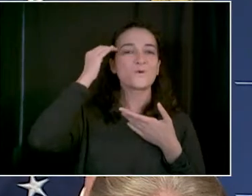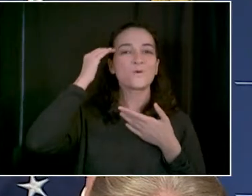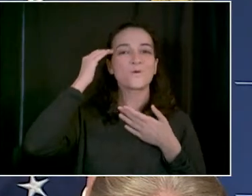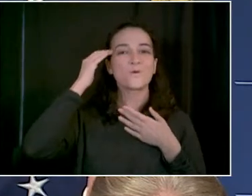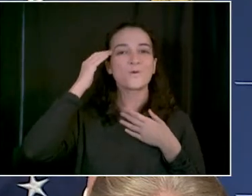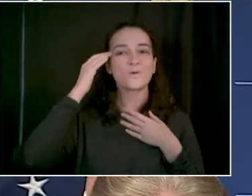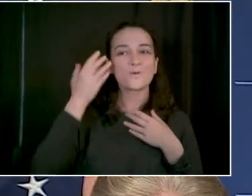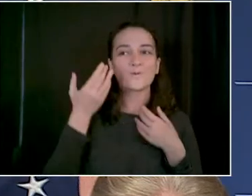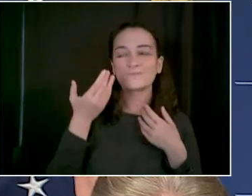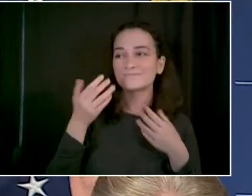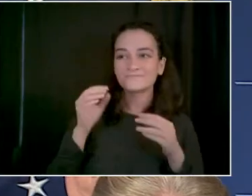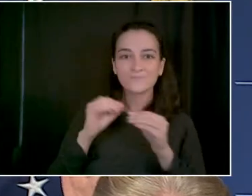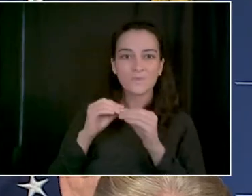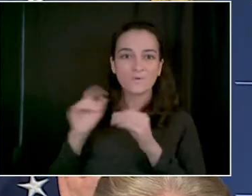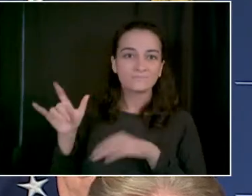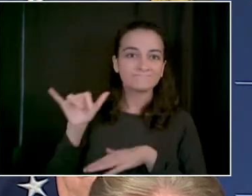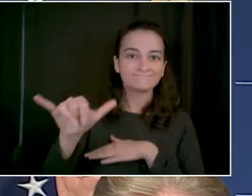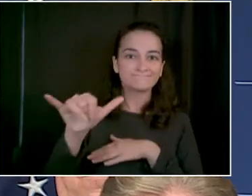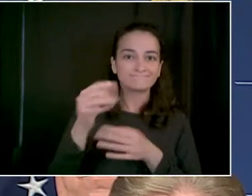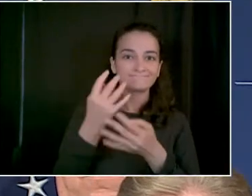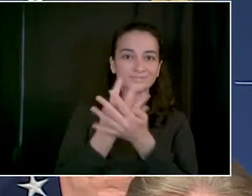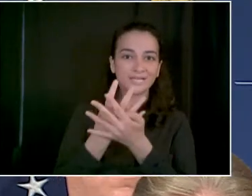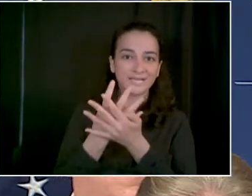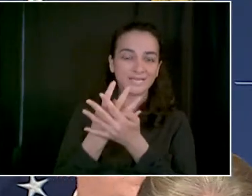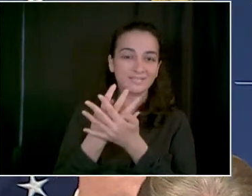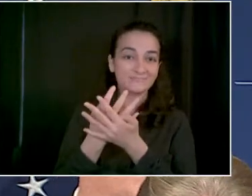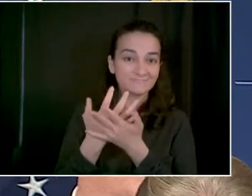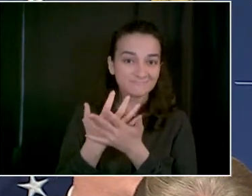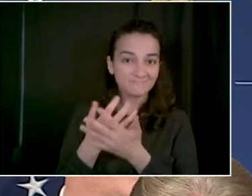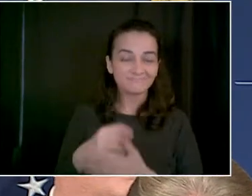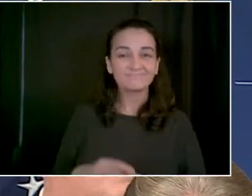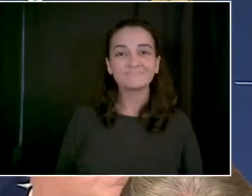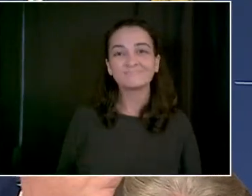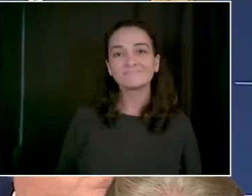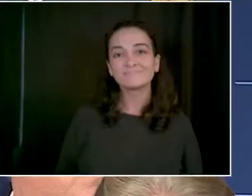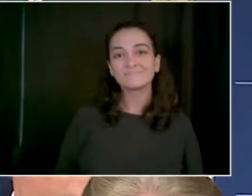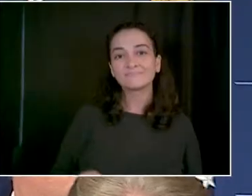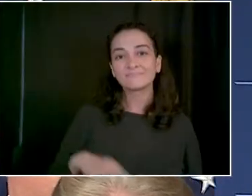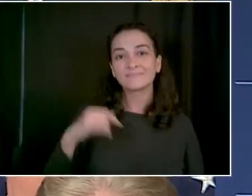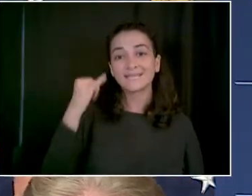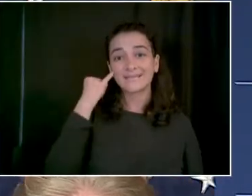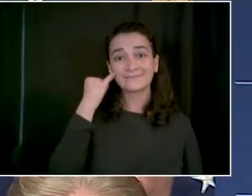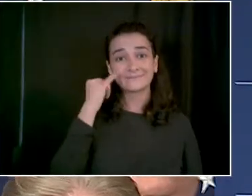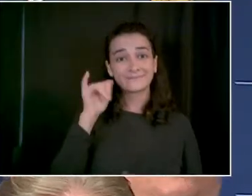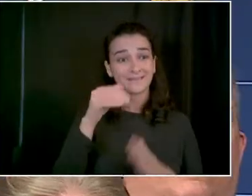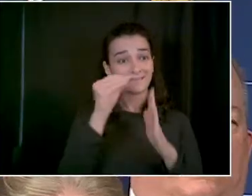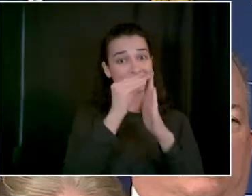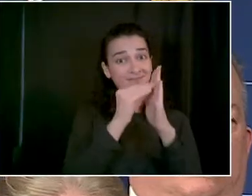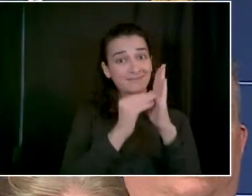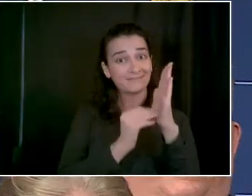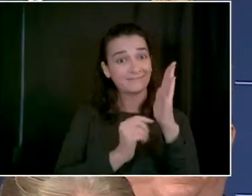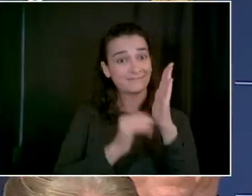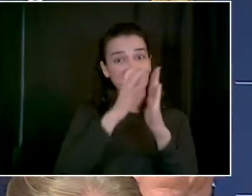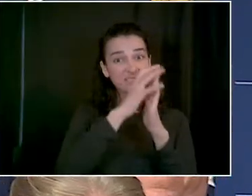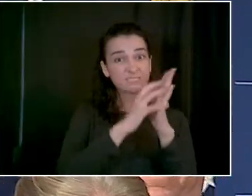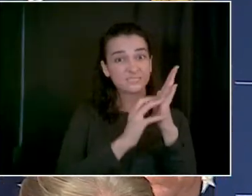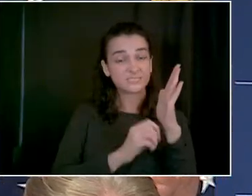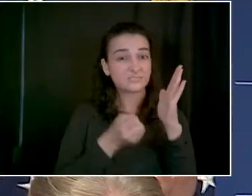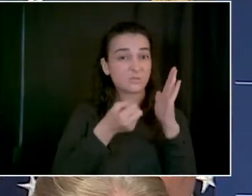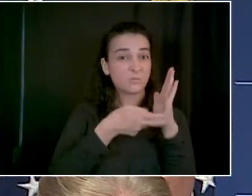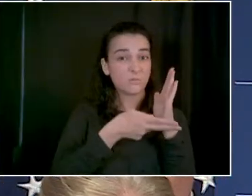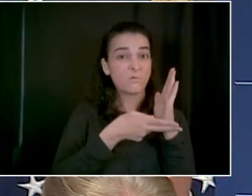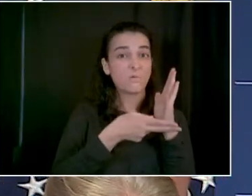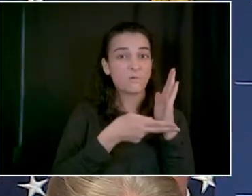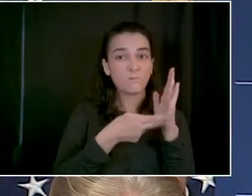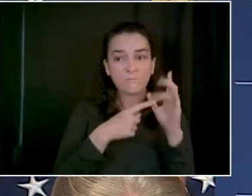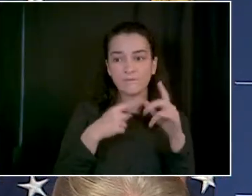enforcement officers to bring people to justice, particularly repeated offenders. There's a small